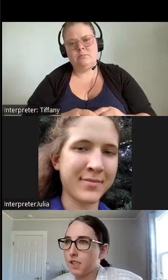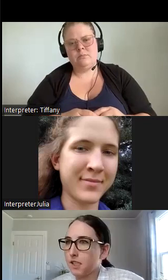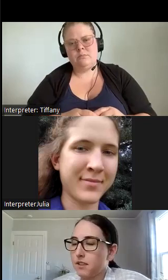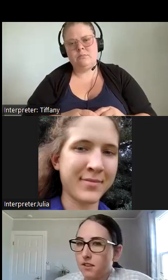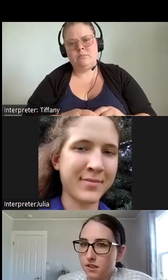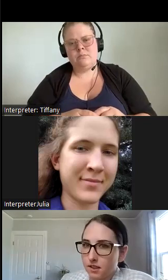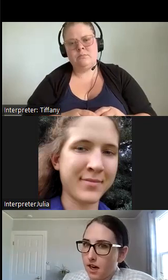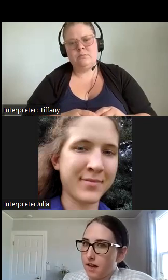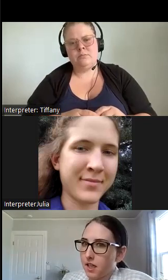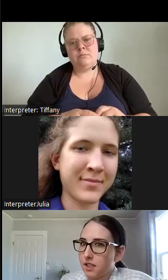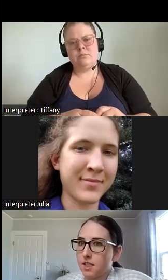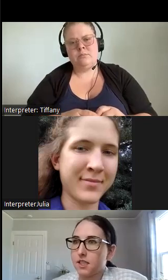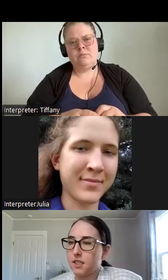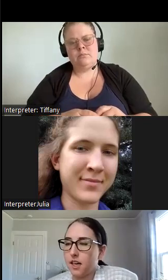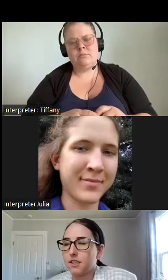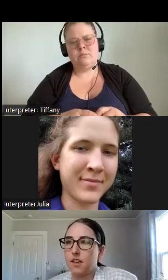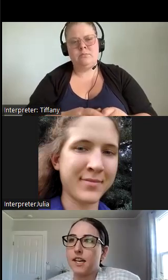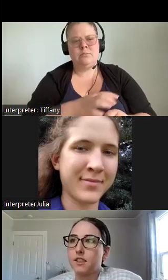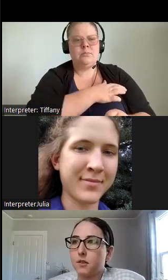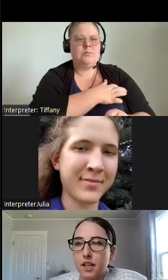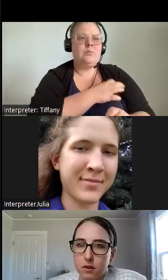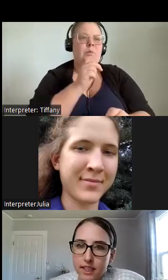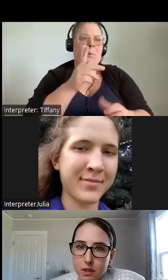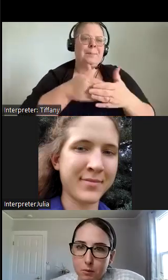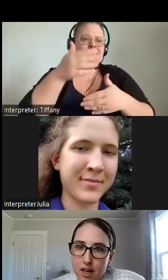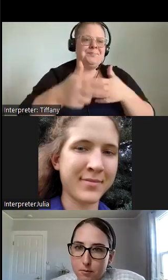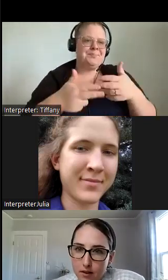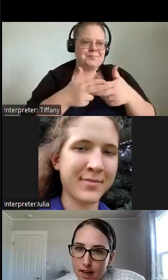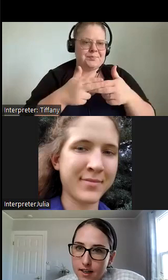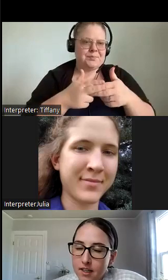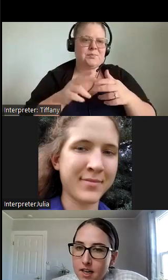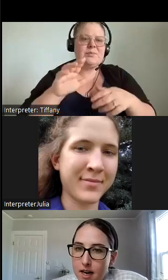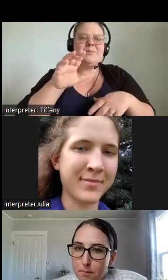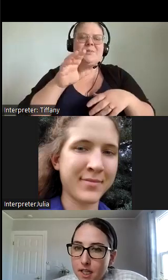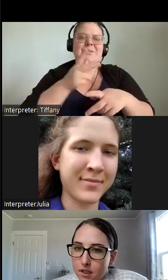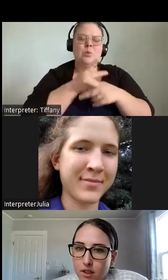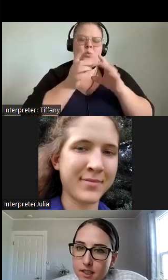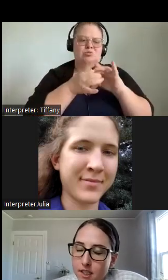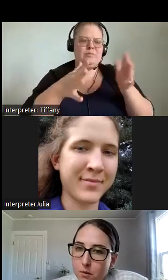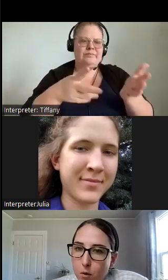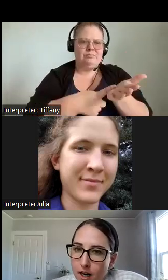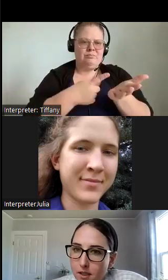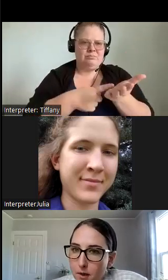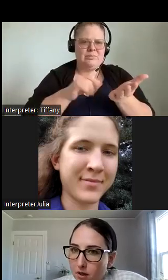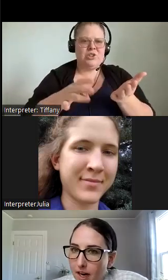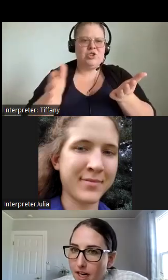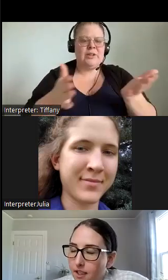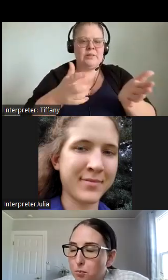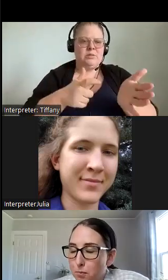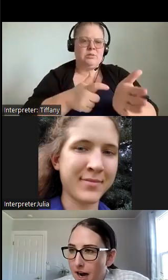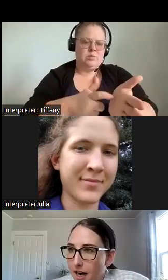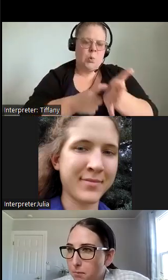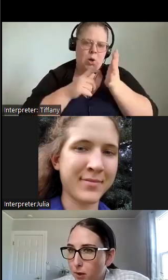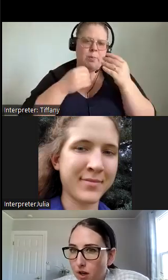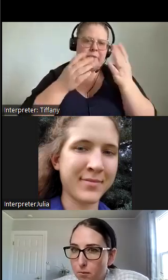So I'm going to dive into this next slide. So care coordination, we've talked about that being a service that's required to be